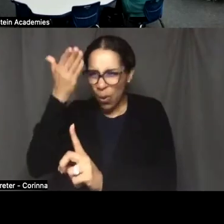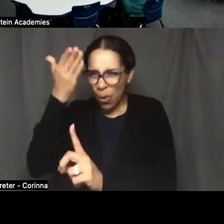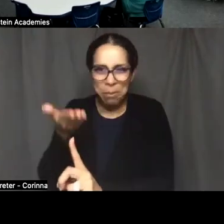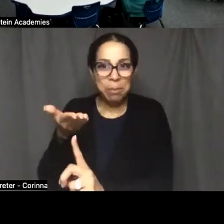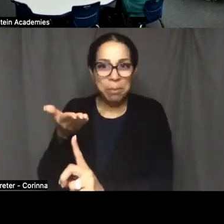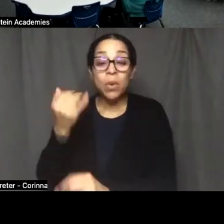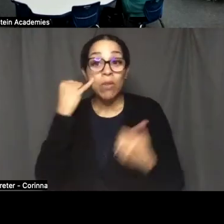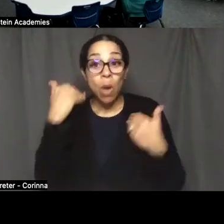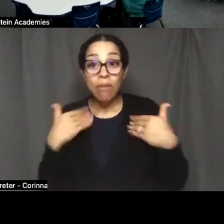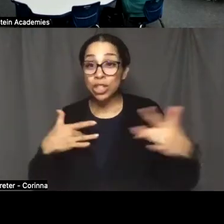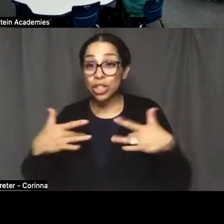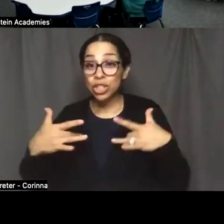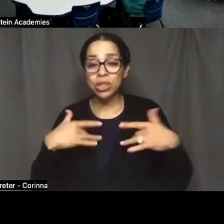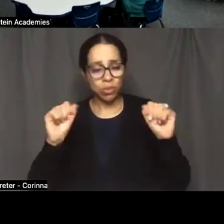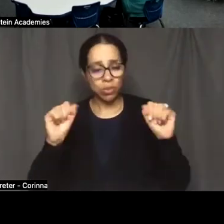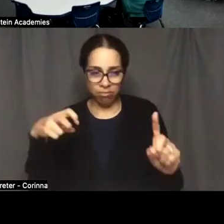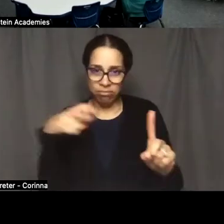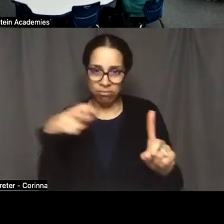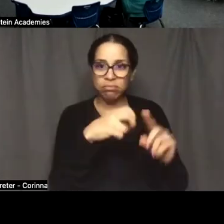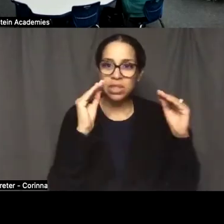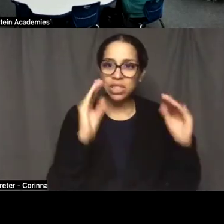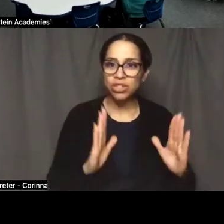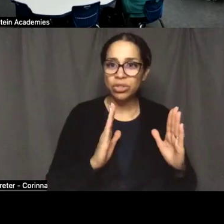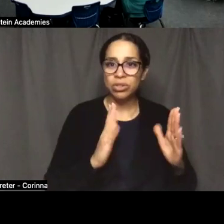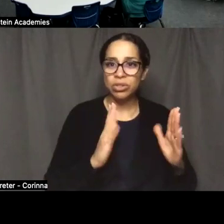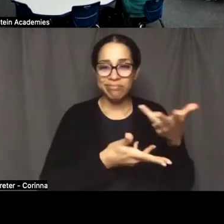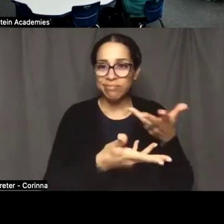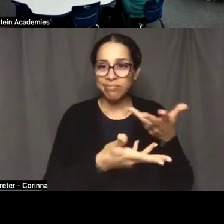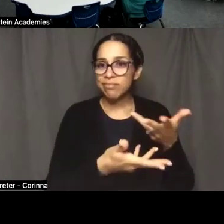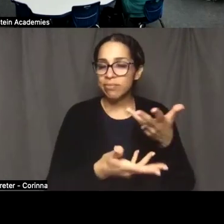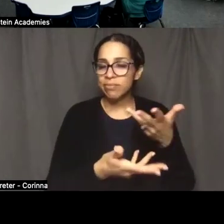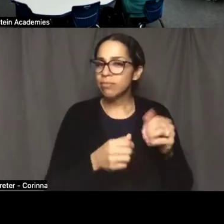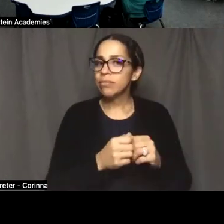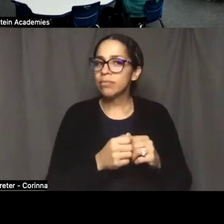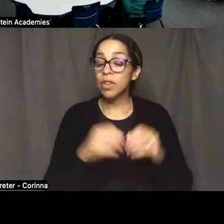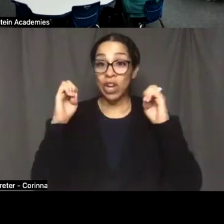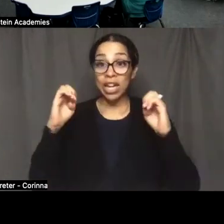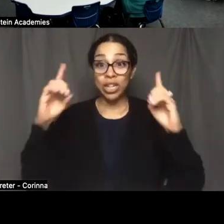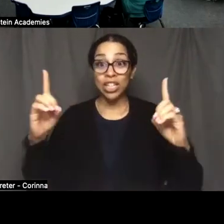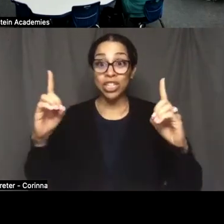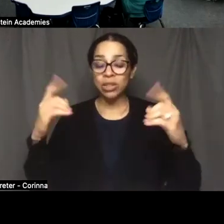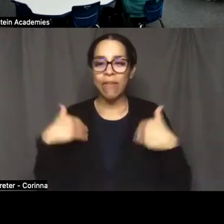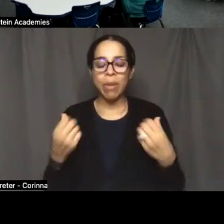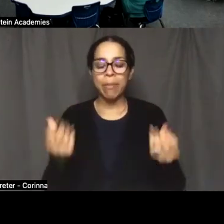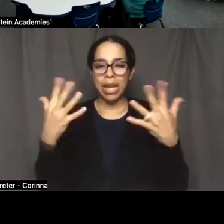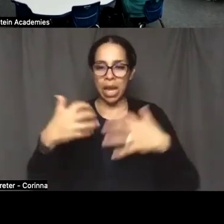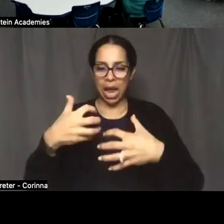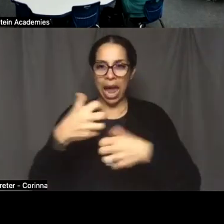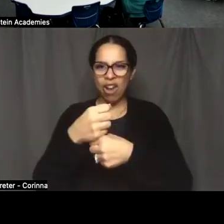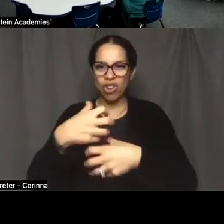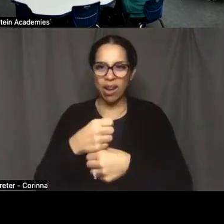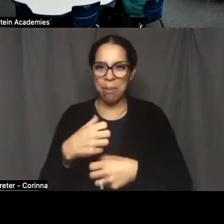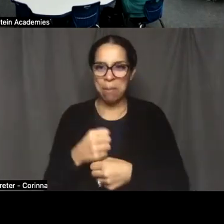a better understanding of where your child is at. In education, we have a ton of acronyms. So we like to use initials for